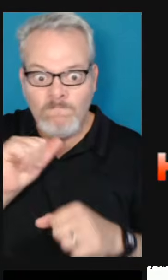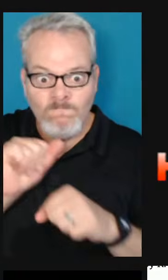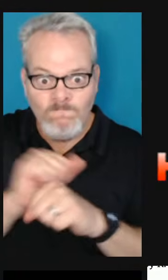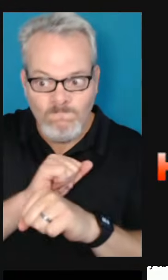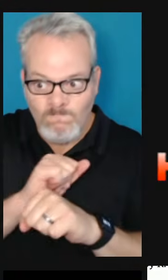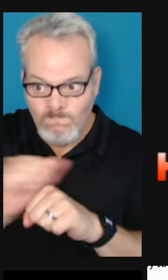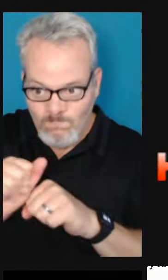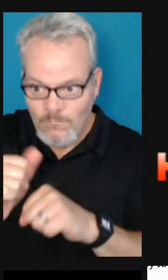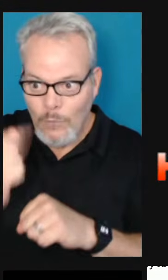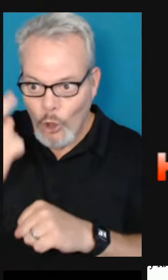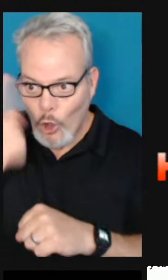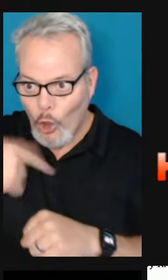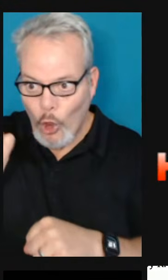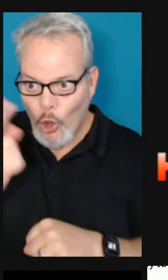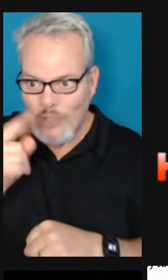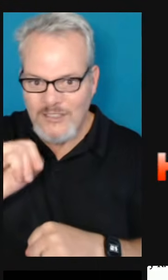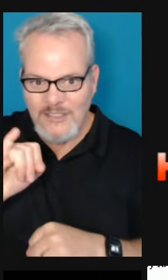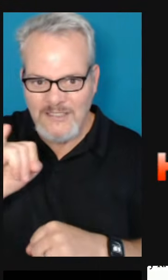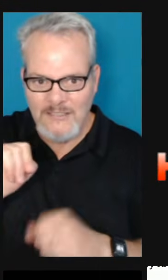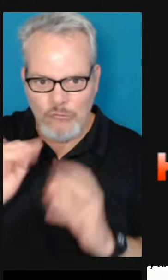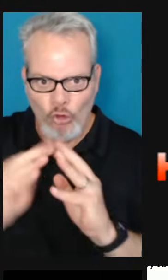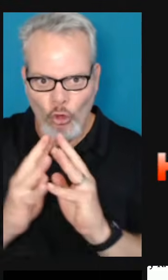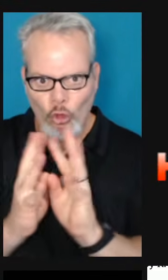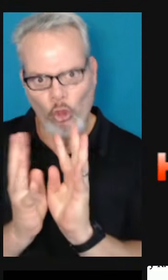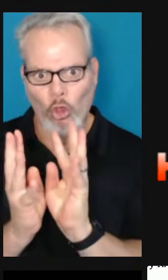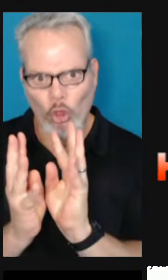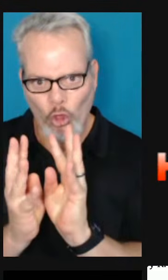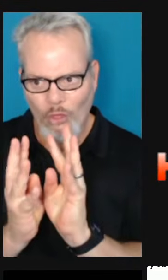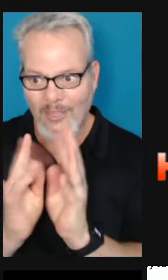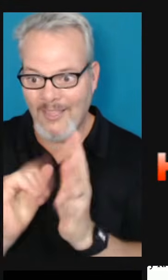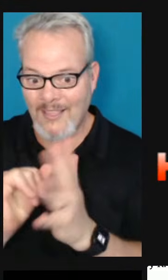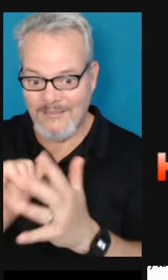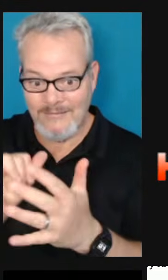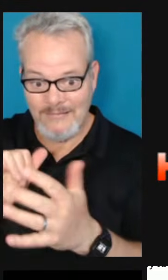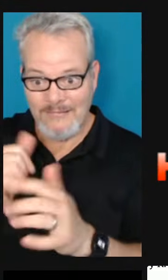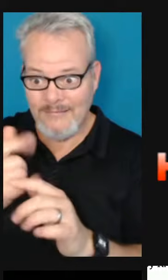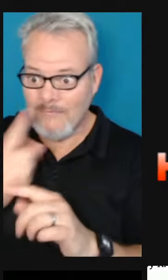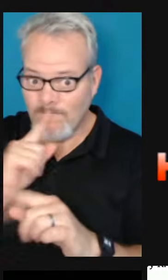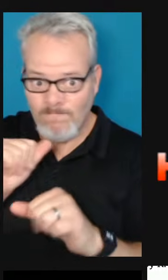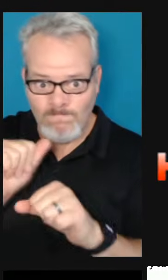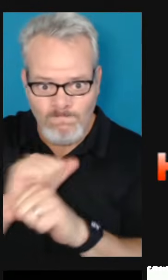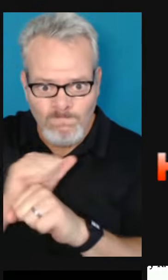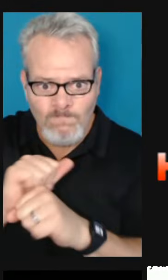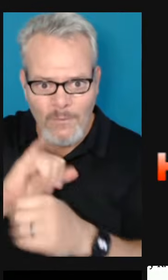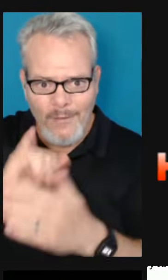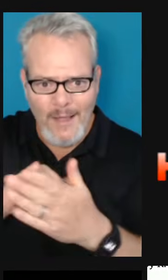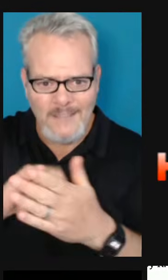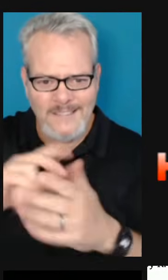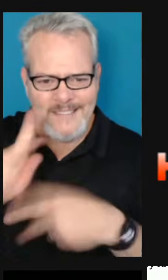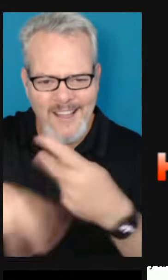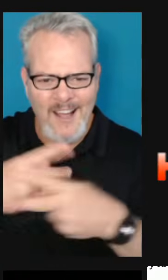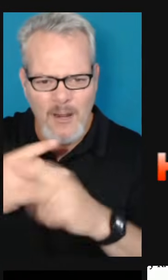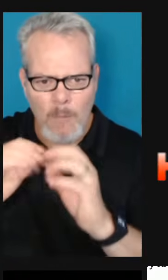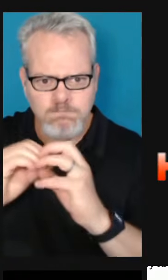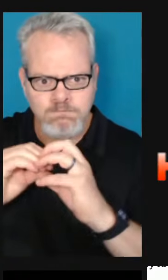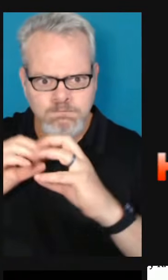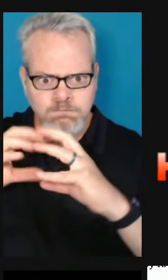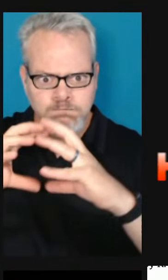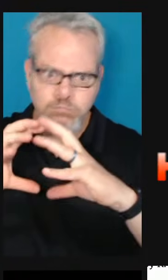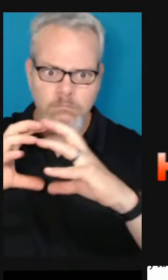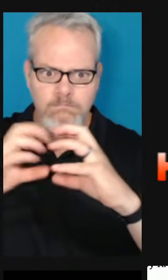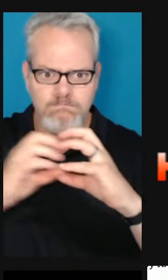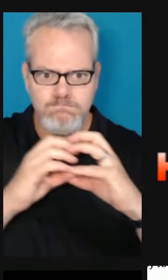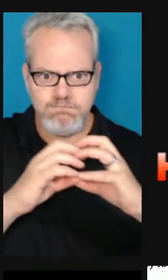jack shaped thing here is actually the junction between several bubbles that